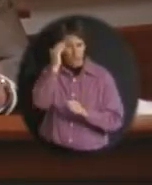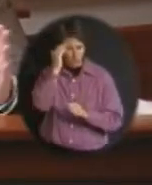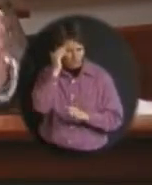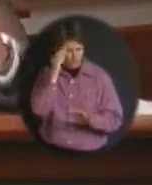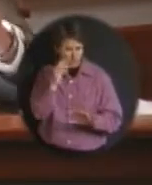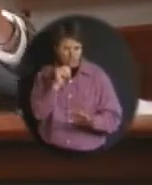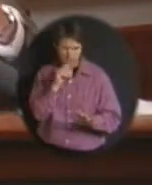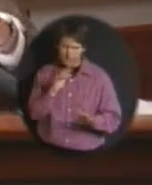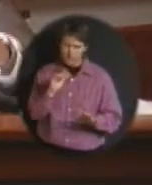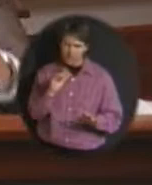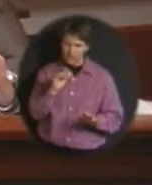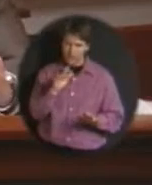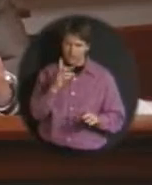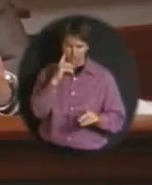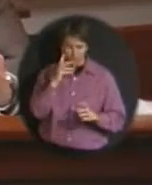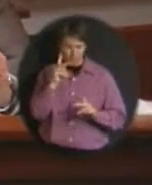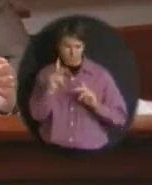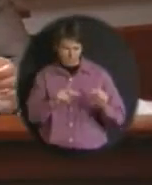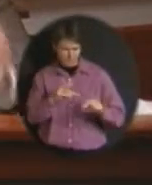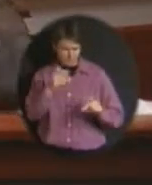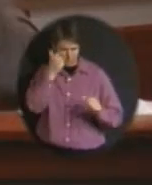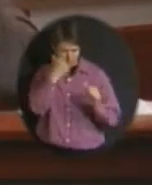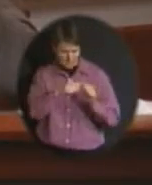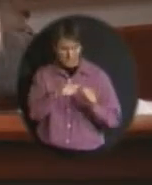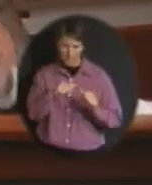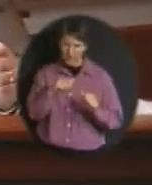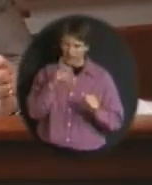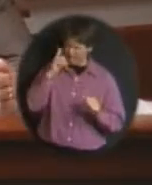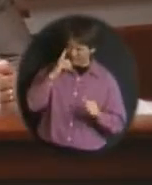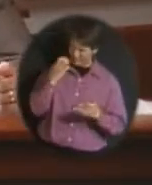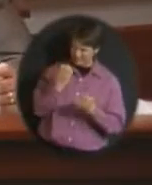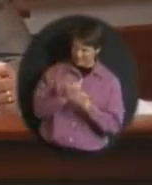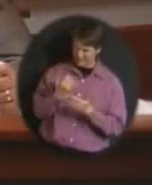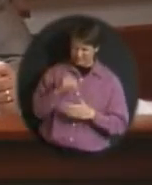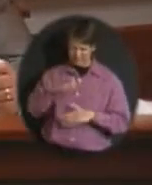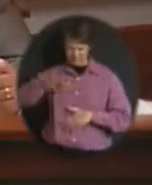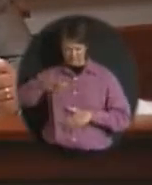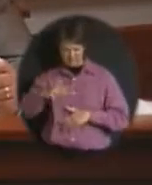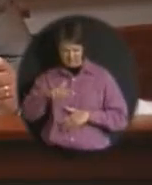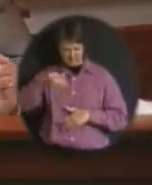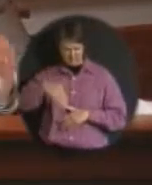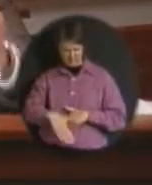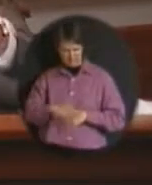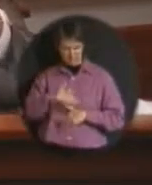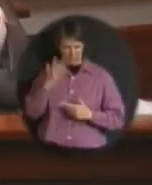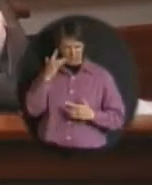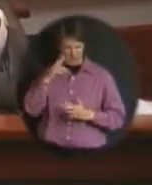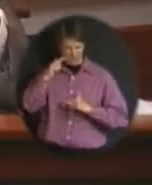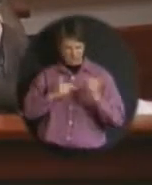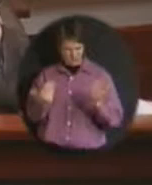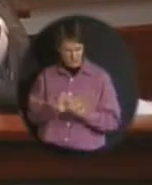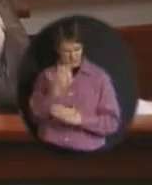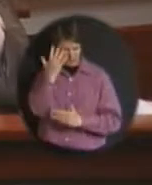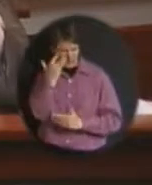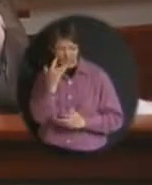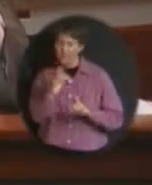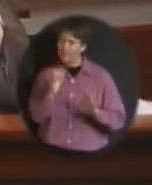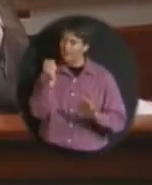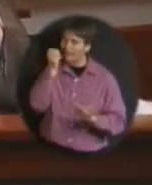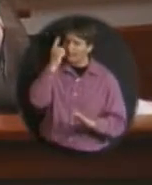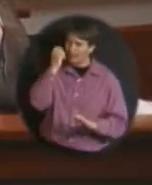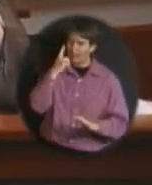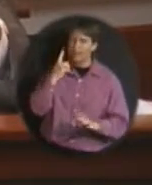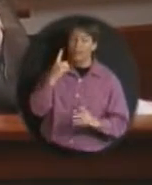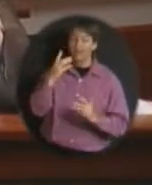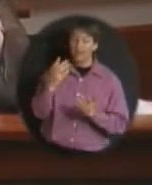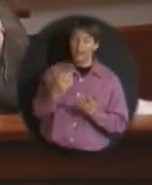I thought we're still kind of in that rocky economic times. What are we doing building some buildings? But those are dollars that